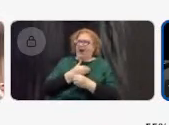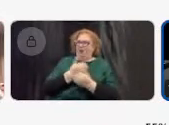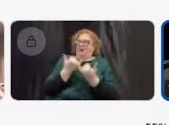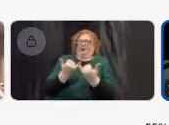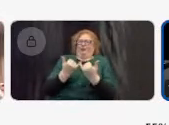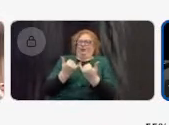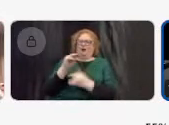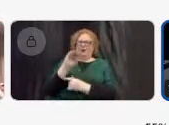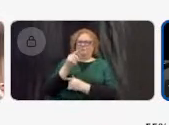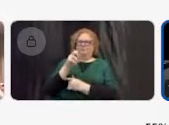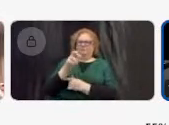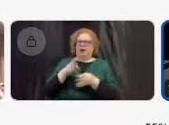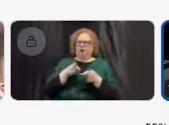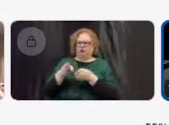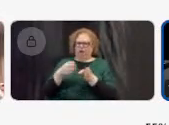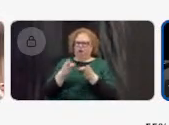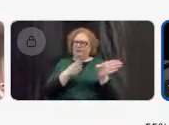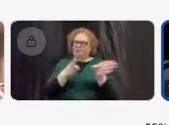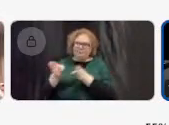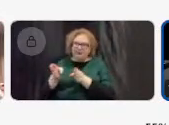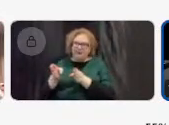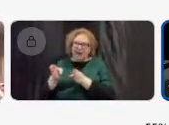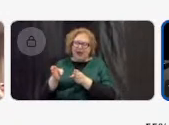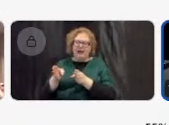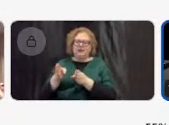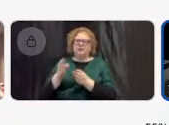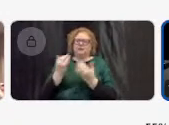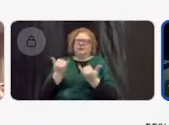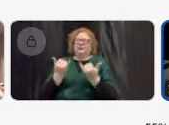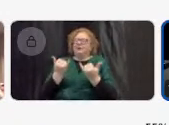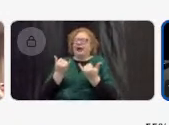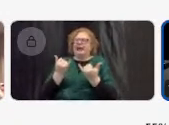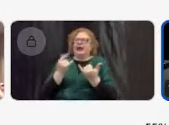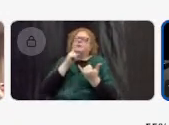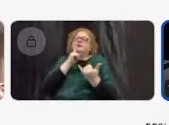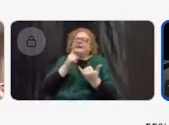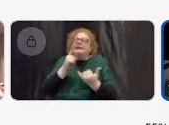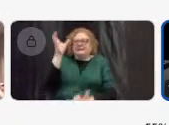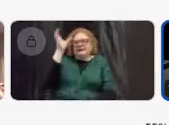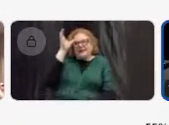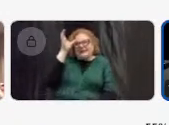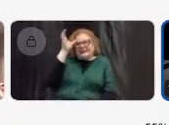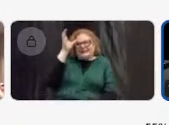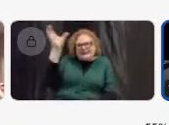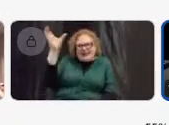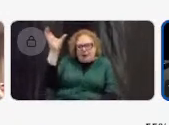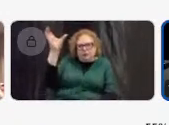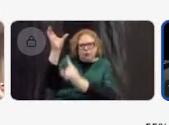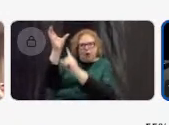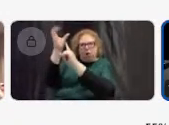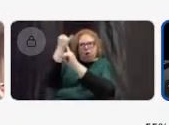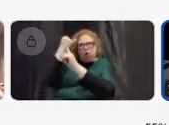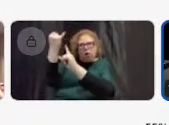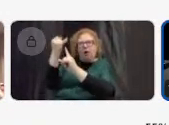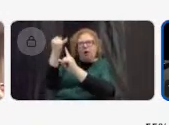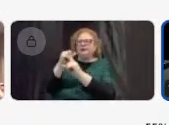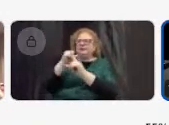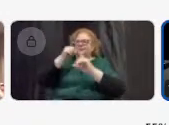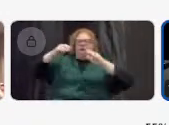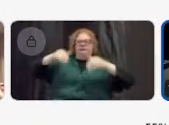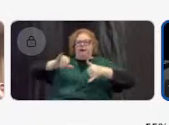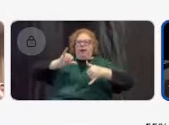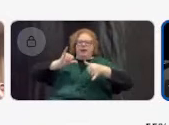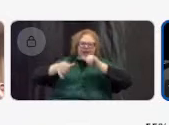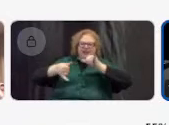so right now, that is a conceptual, it is not an engineered alignment that it locks anything